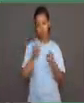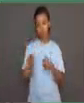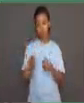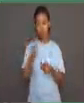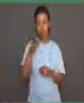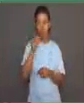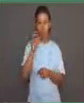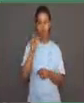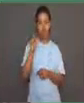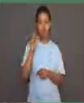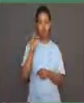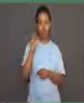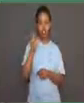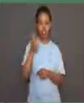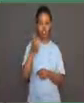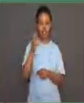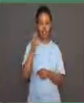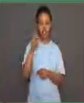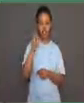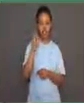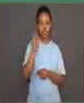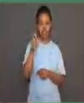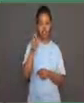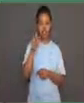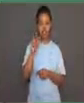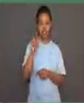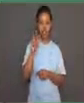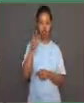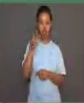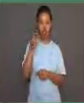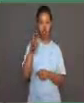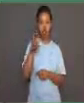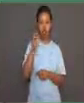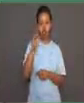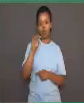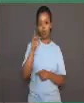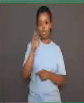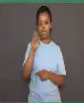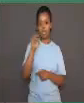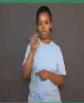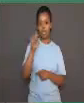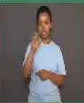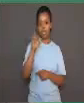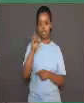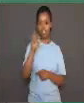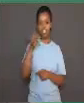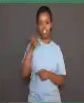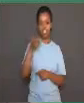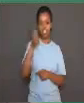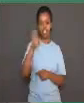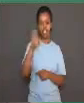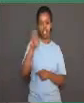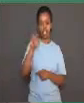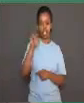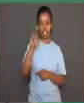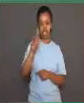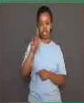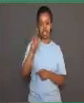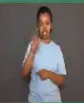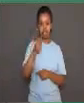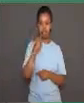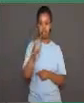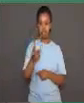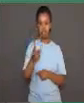Homo sapiens, hominid, and genus. We have also learned that a